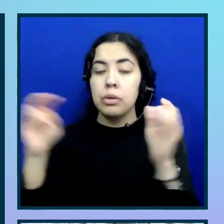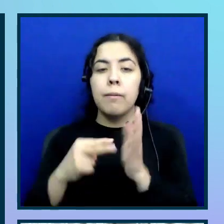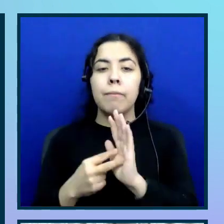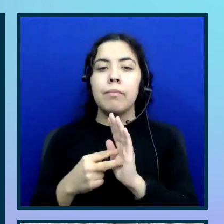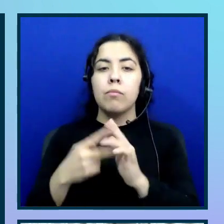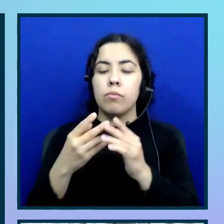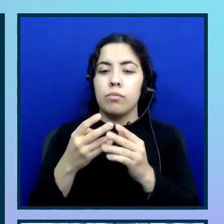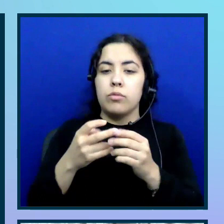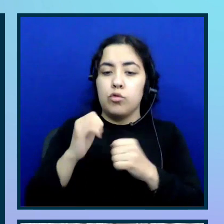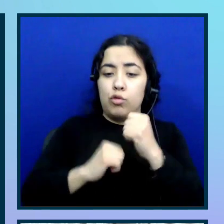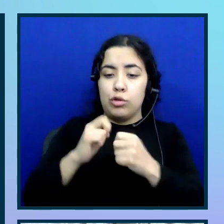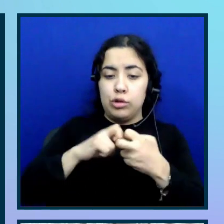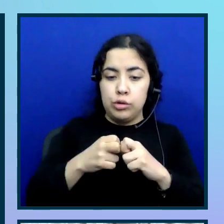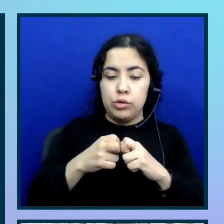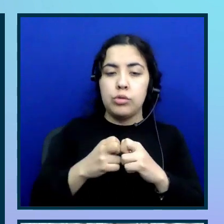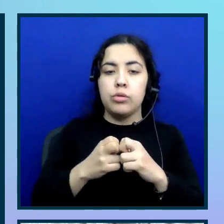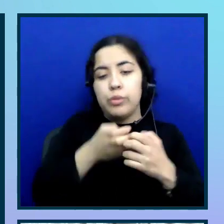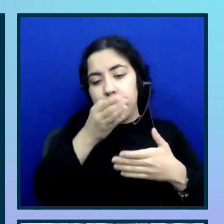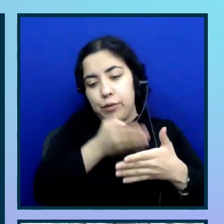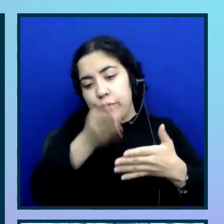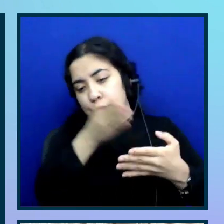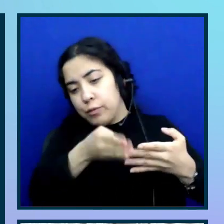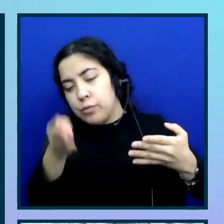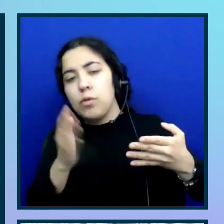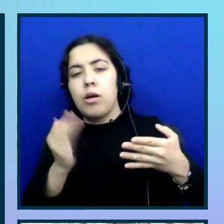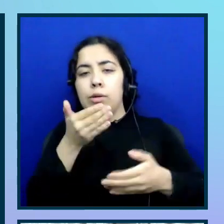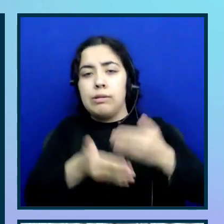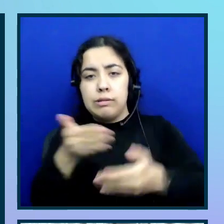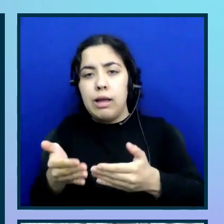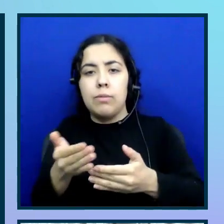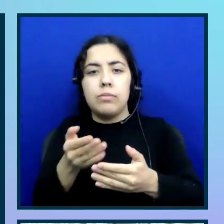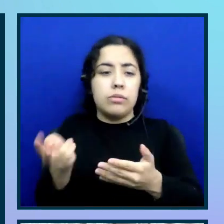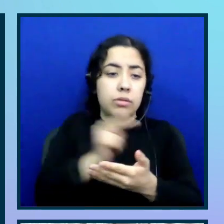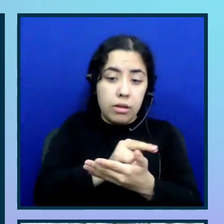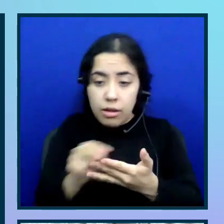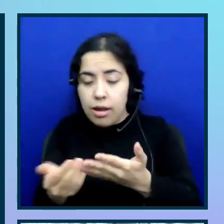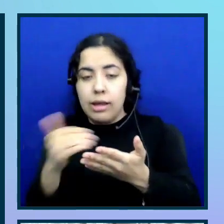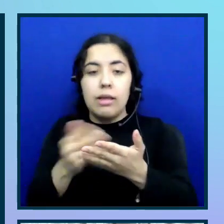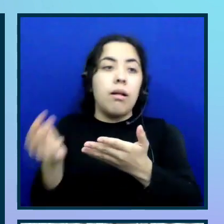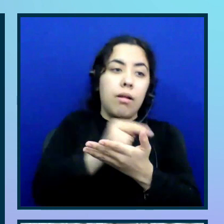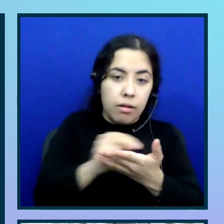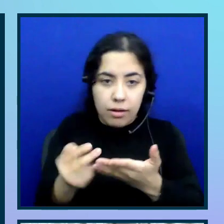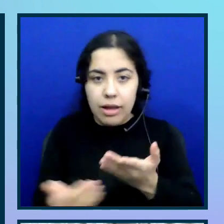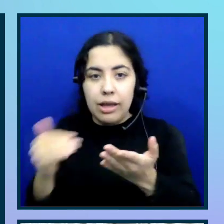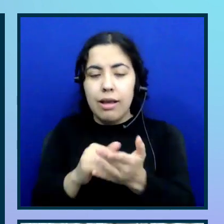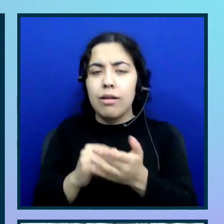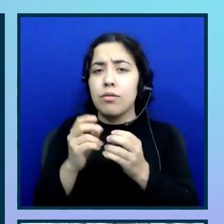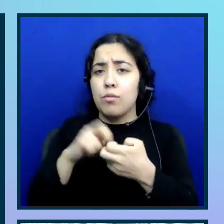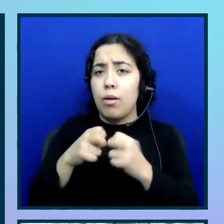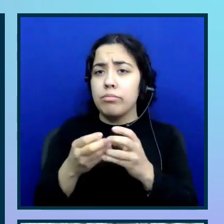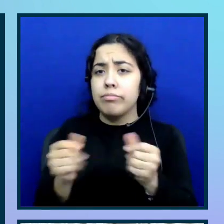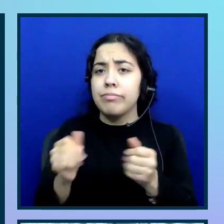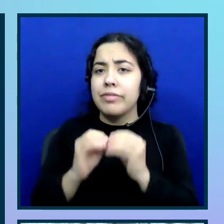from structure, again, running through the steps multiple times, fixing the problems that were suggested. The last tool that we're gonna demonstrate real quick